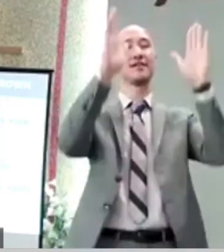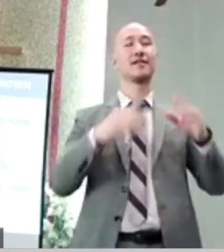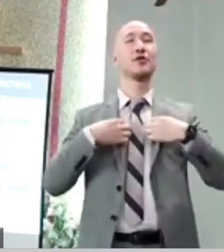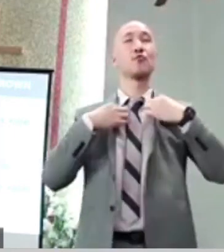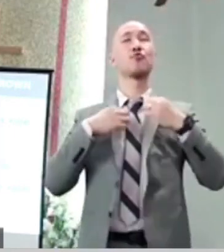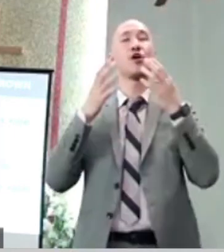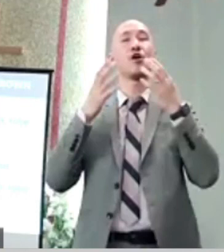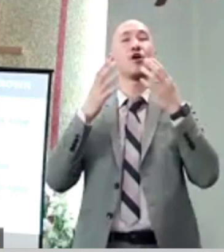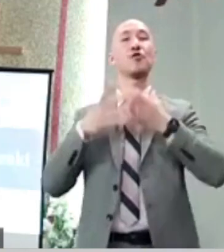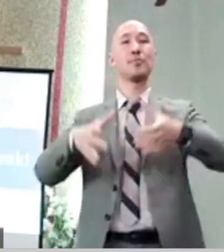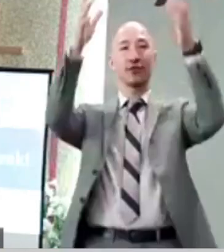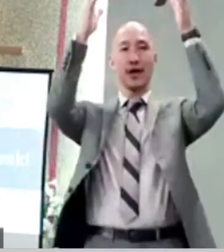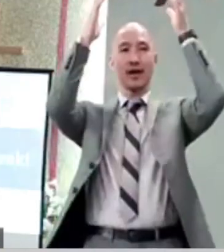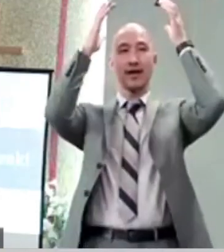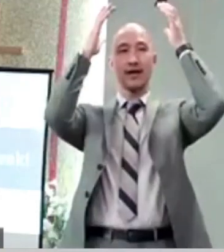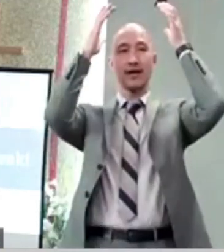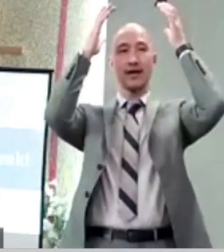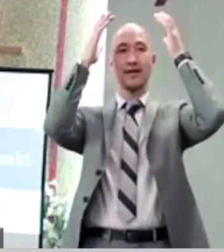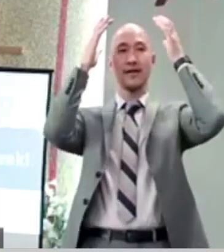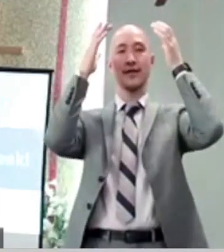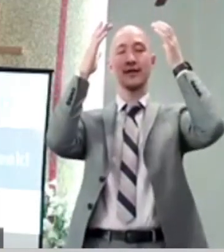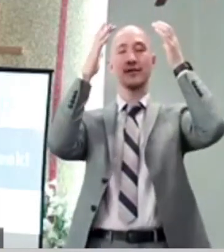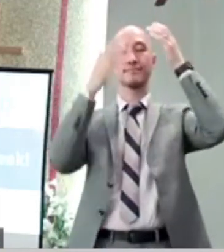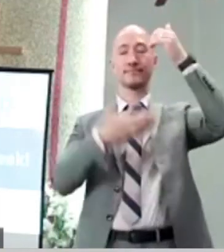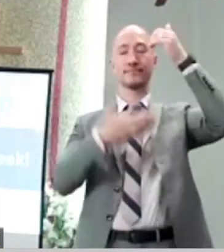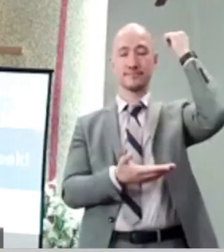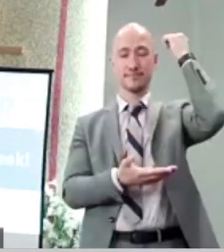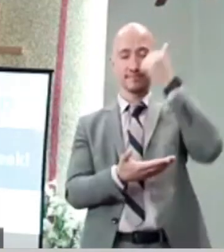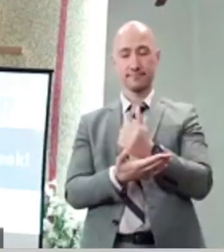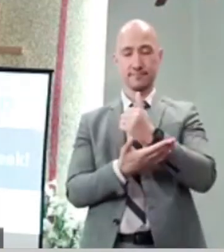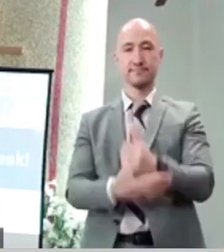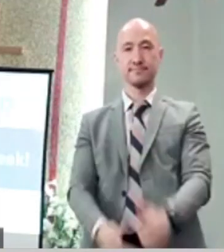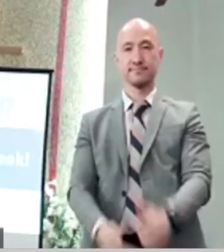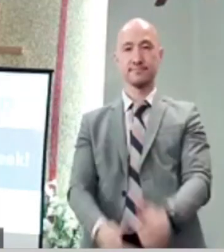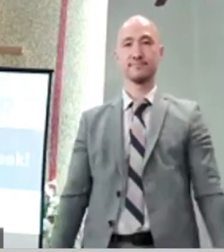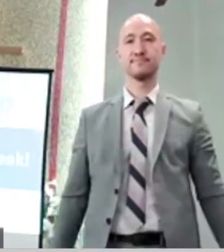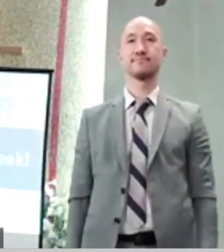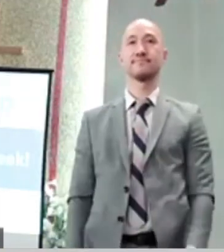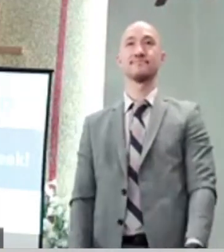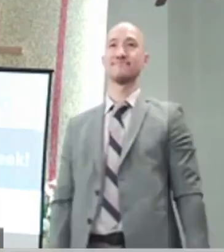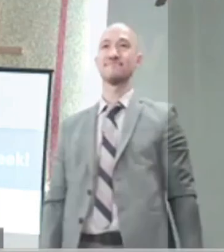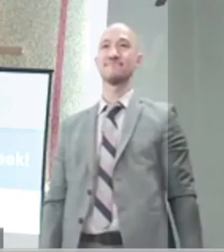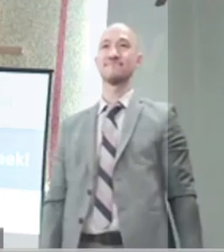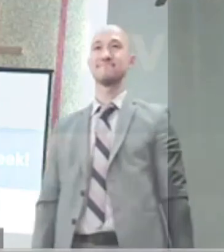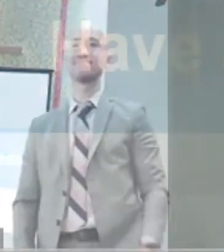mansion, robe and crown. Amen.